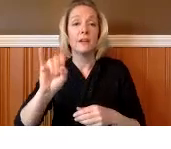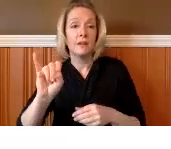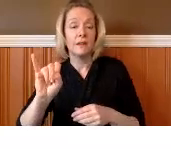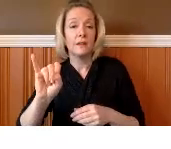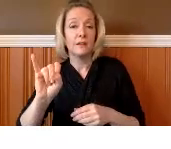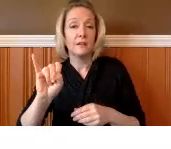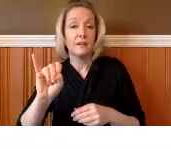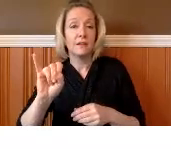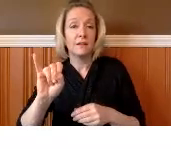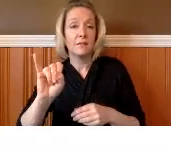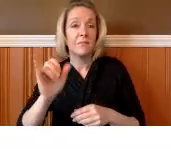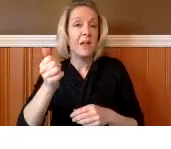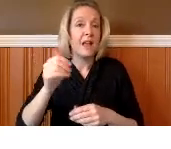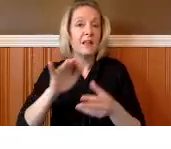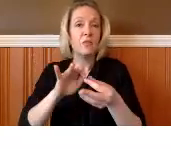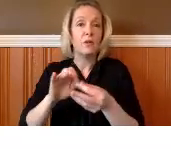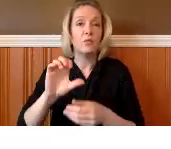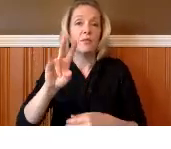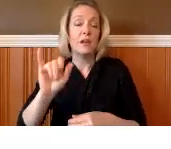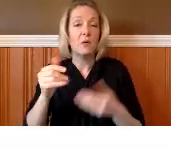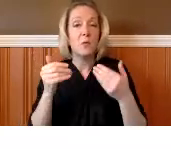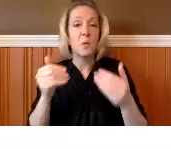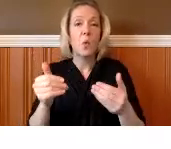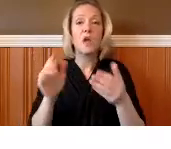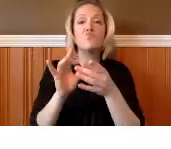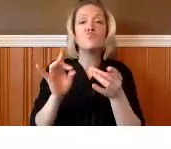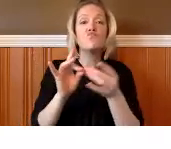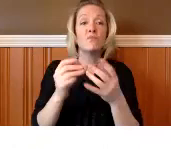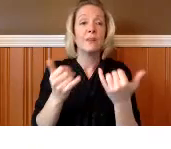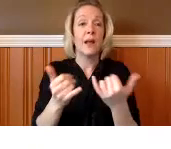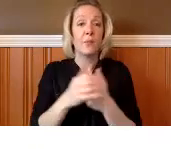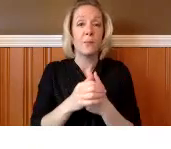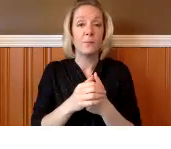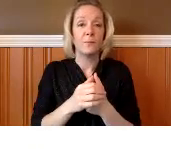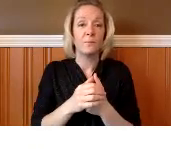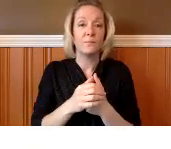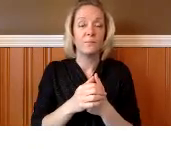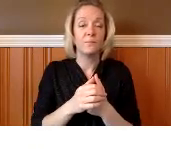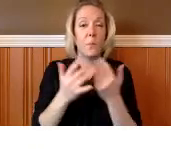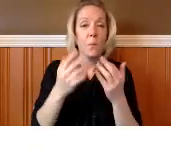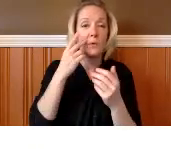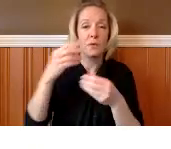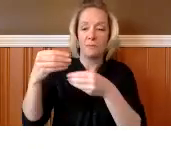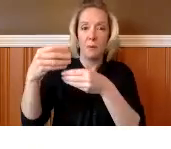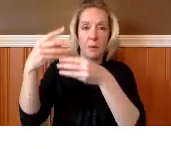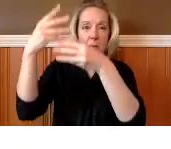tell us what you know about CVI to get started, that'd be great. I'll wait a sec.